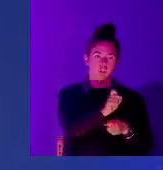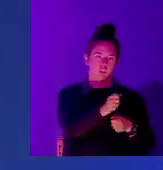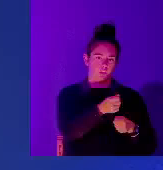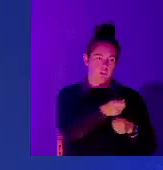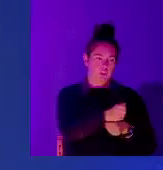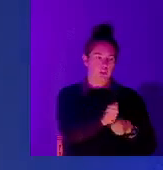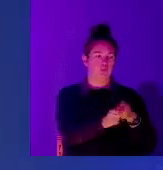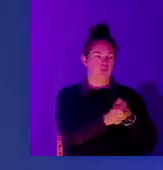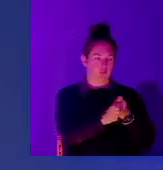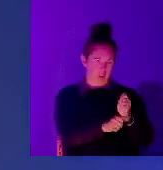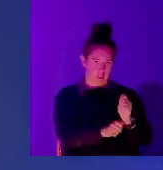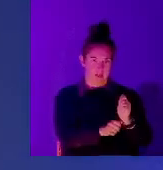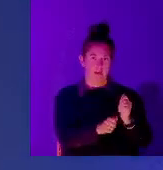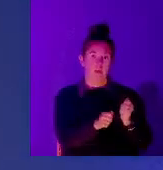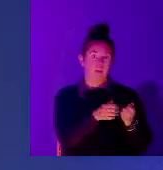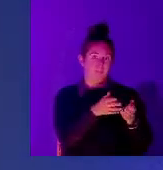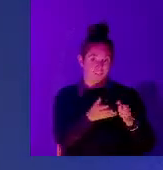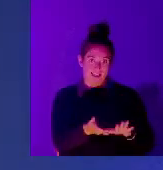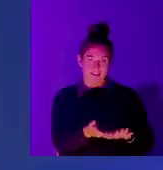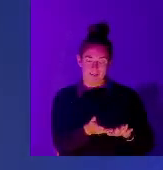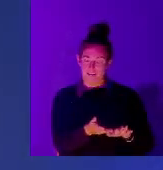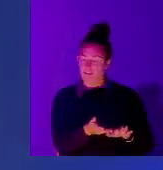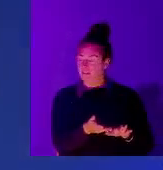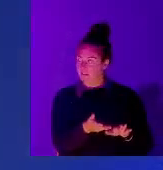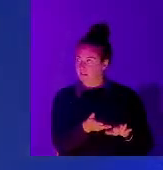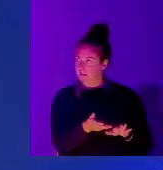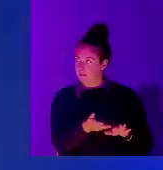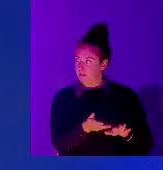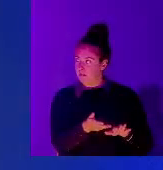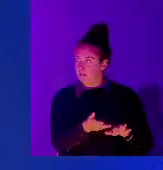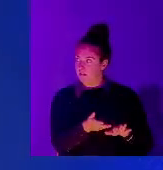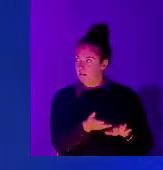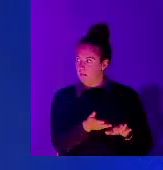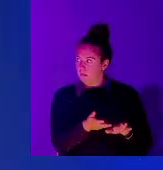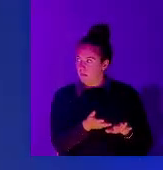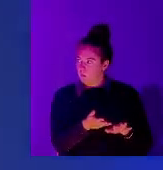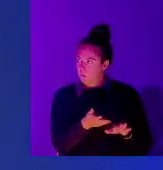the ultimate cost to be paid for it.